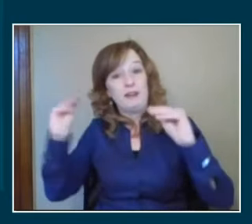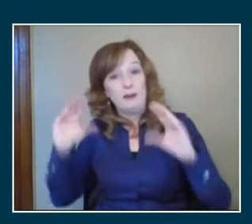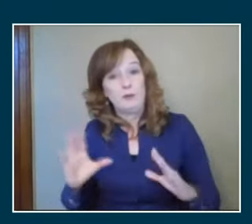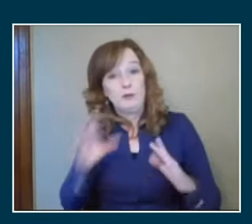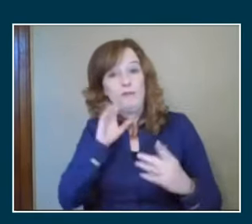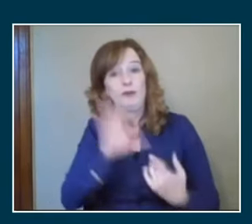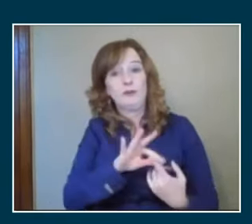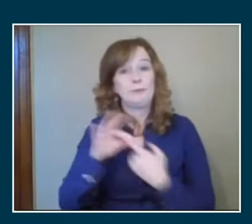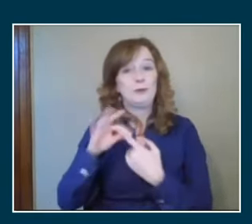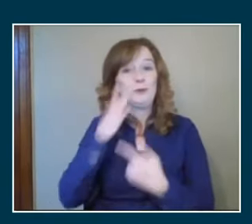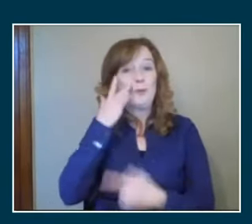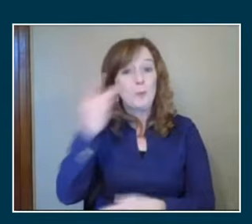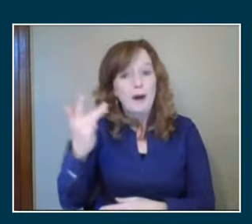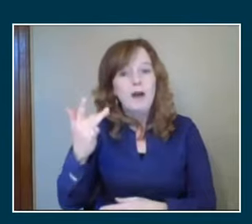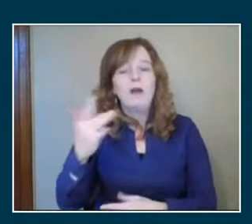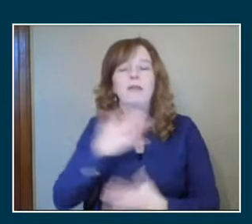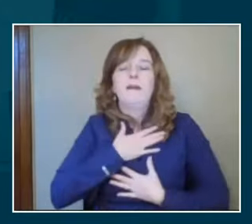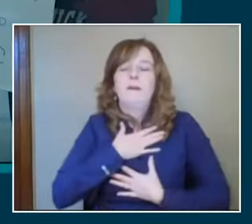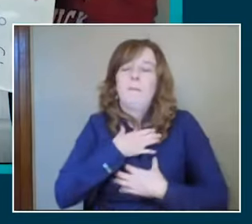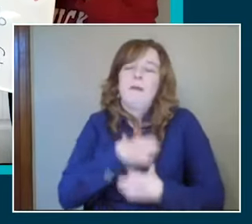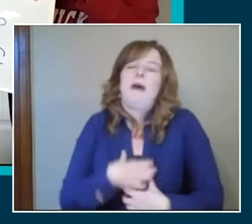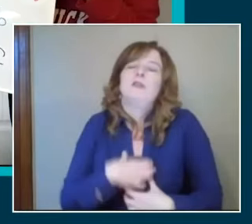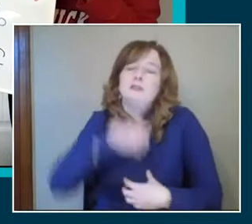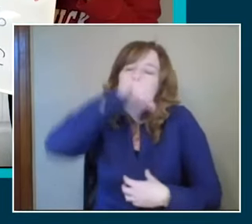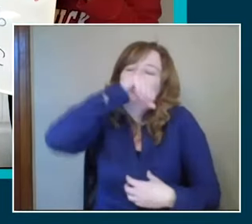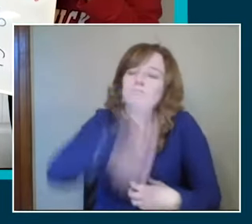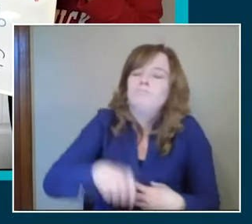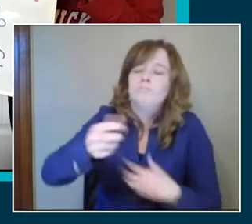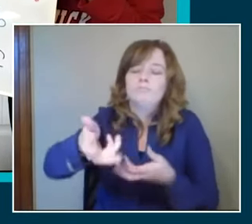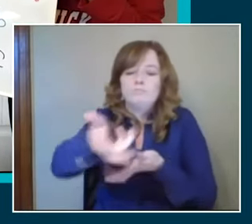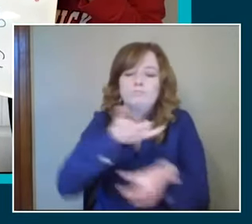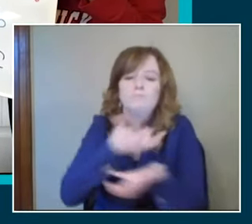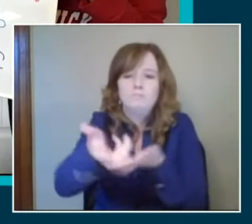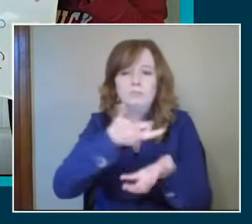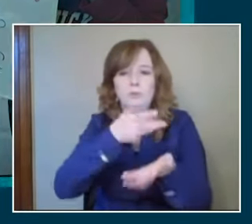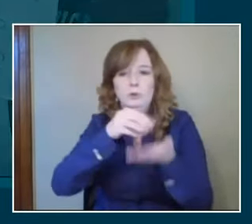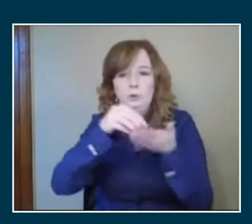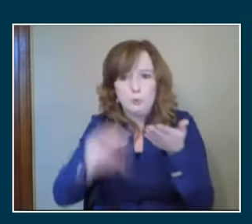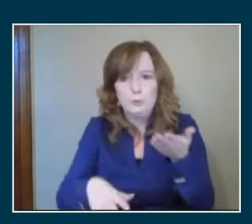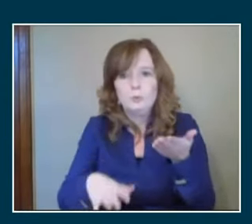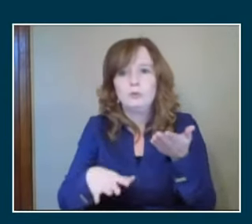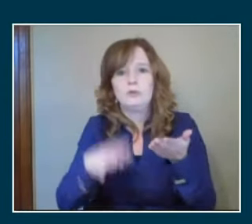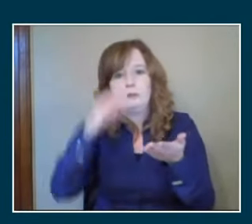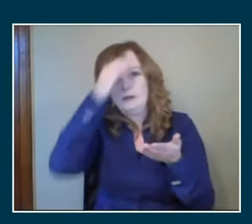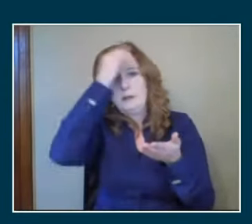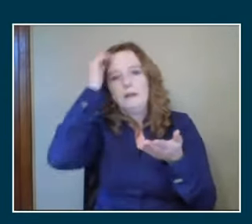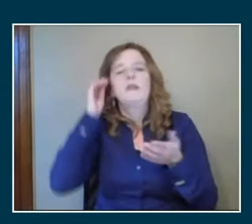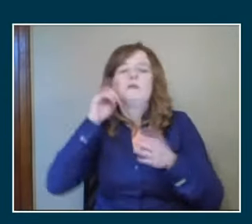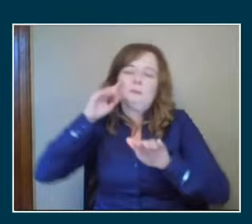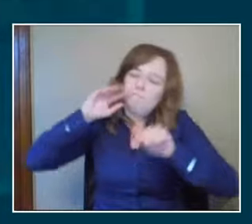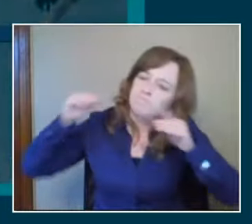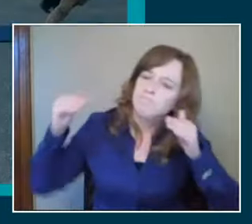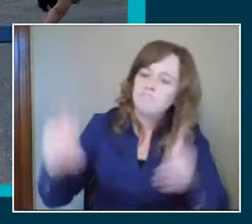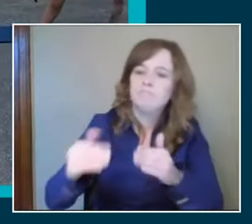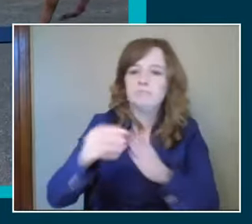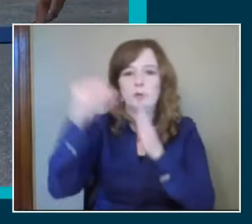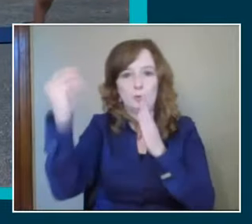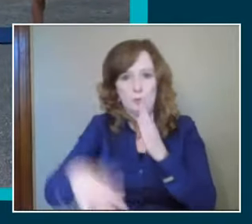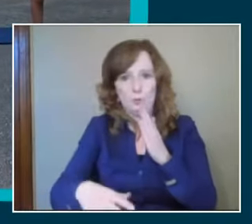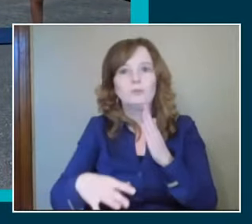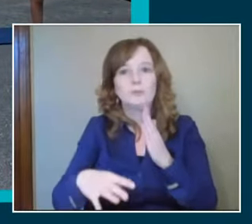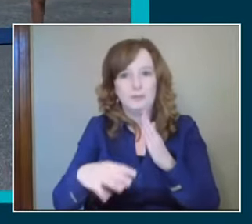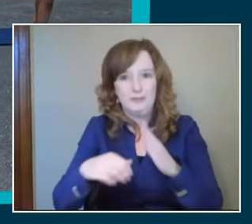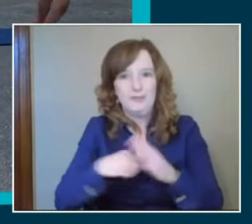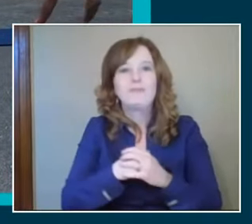for working with students. They've chosen to pour their scholarship into each of you. And over the course of